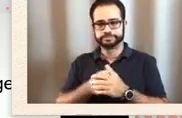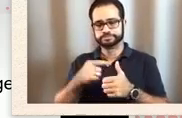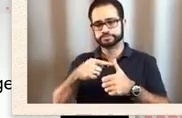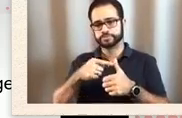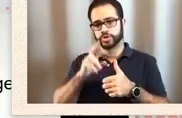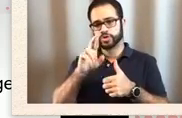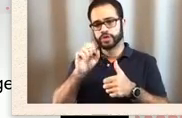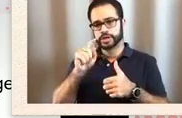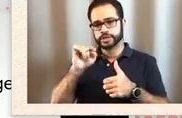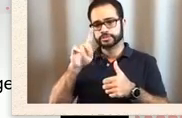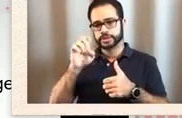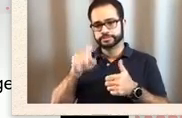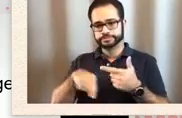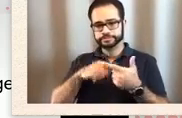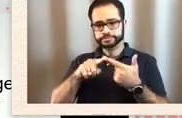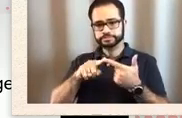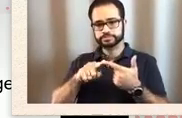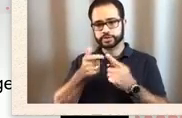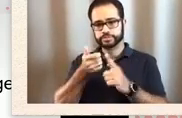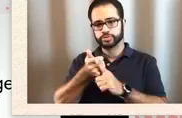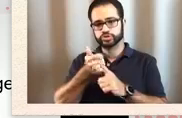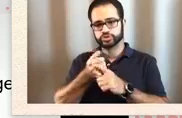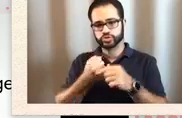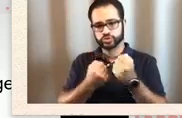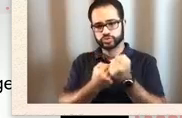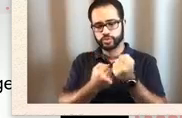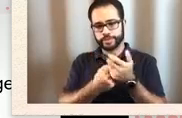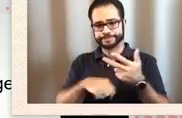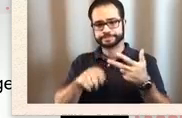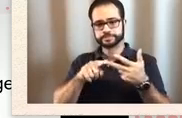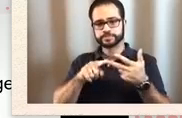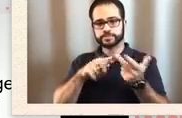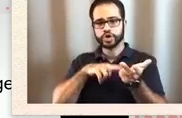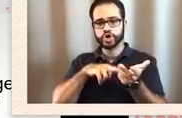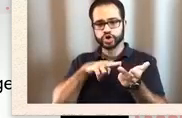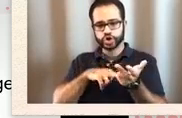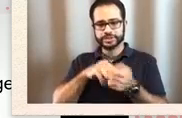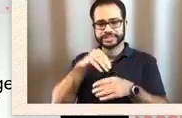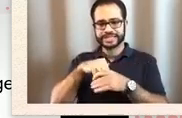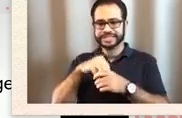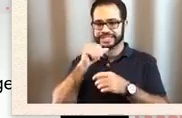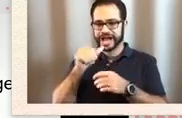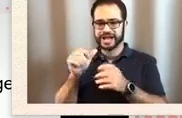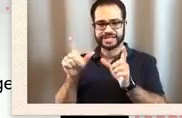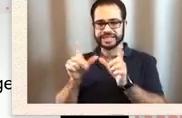personal supports, and nursing provided in a non-licensed setting.